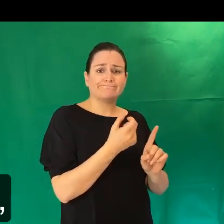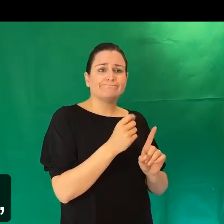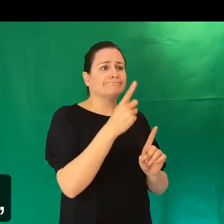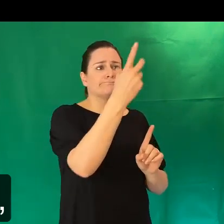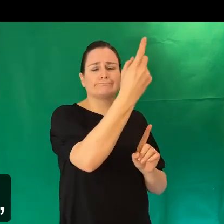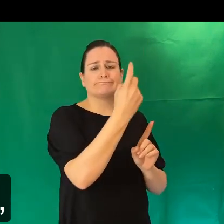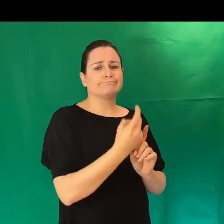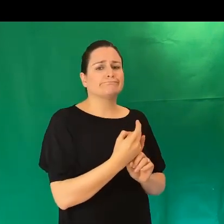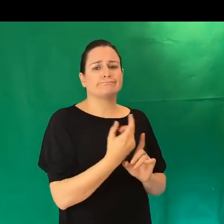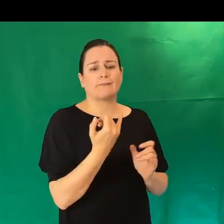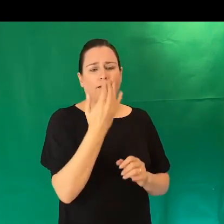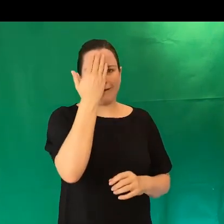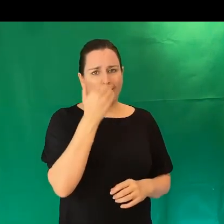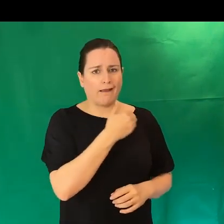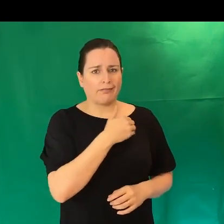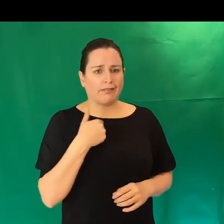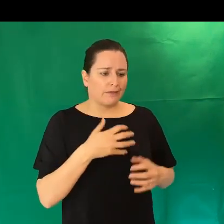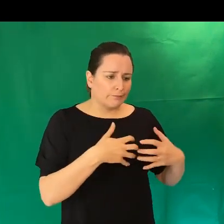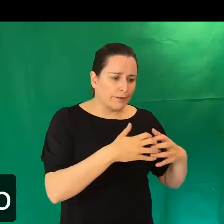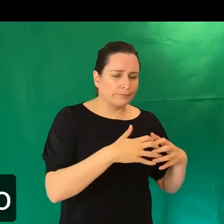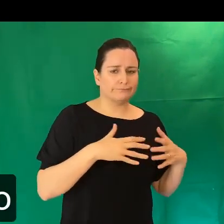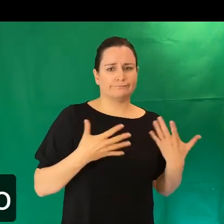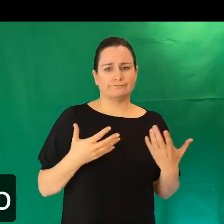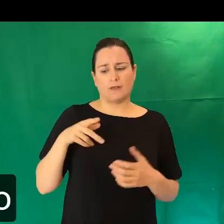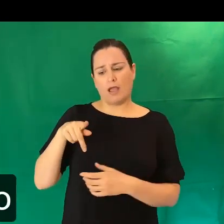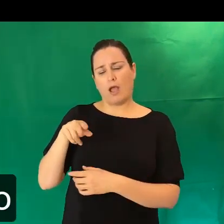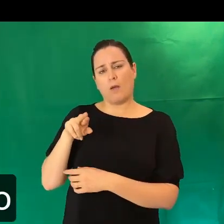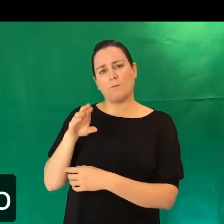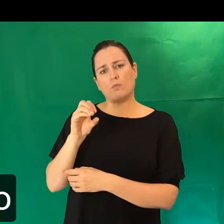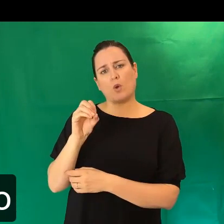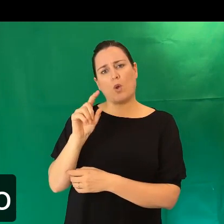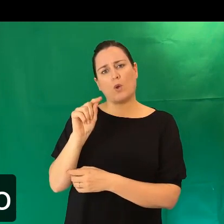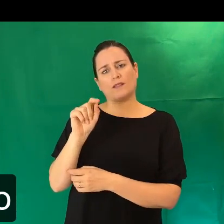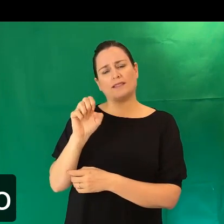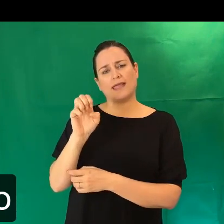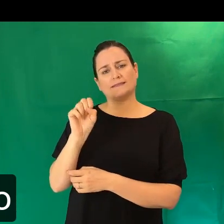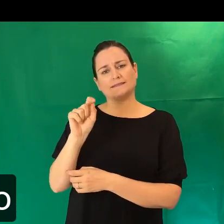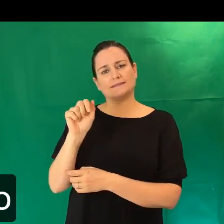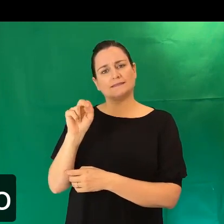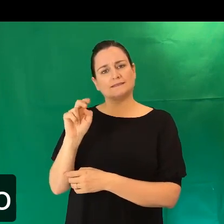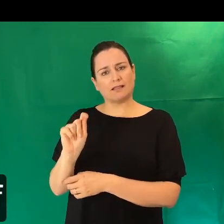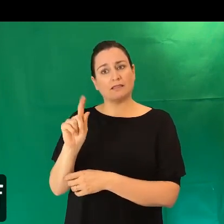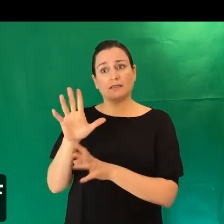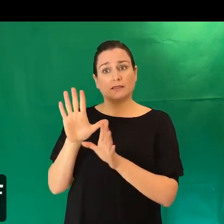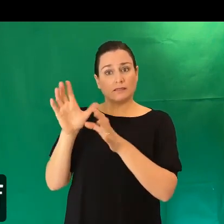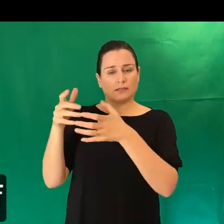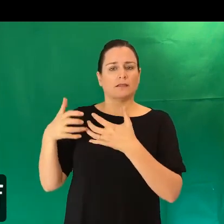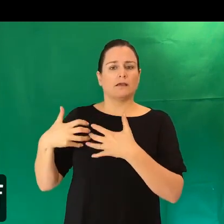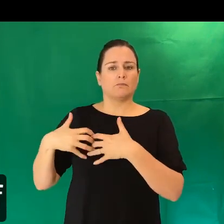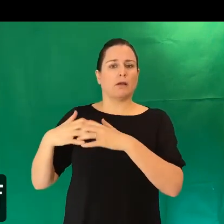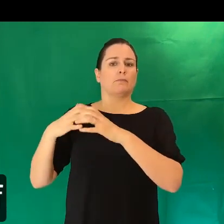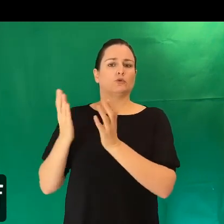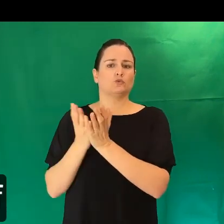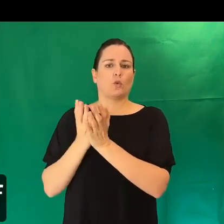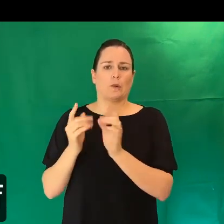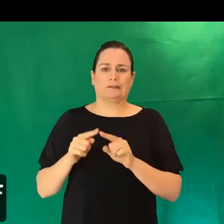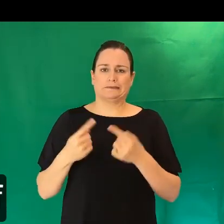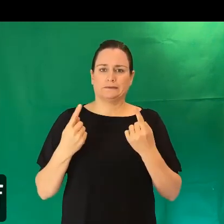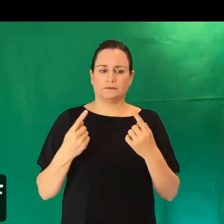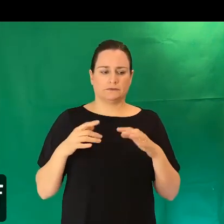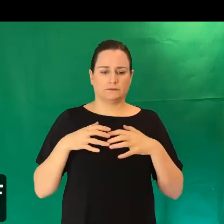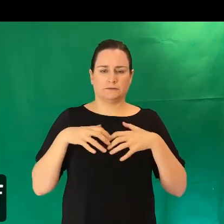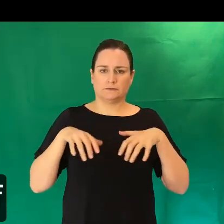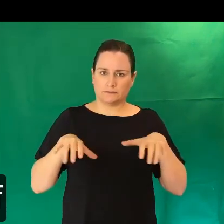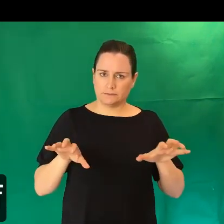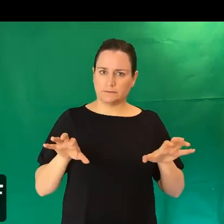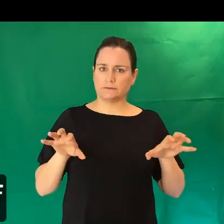institutions. On the one hand, a Catholic institution, on the other hand, a Protestant organization, and so on. And because